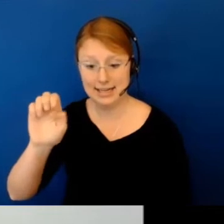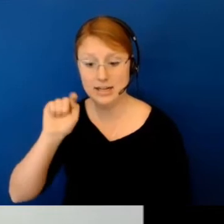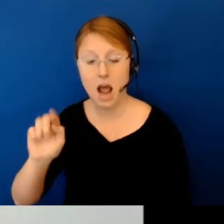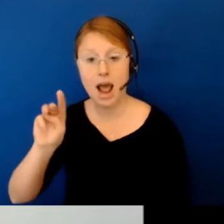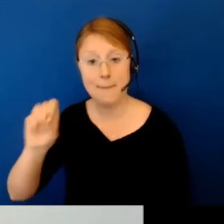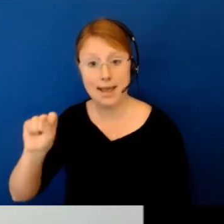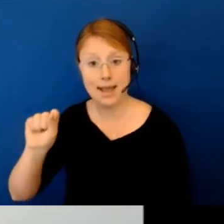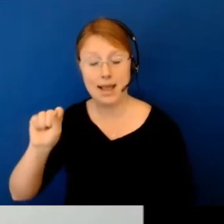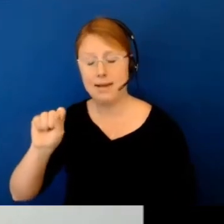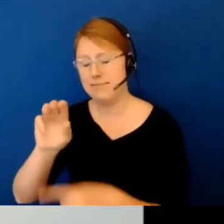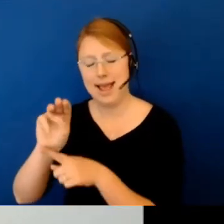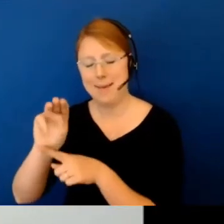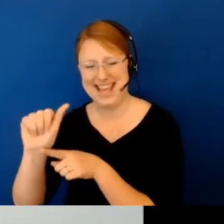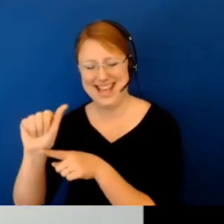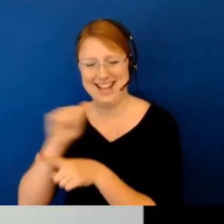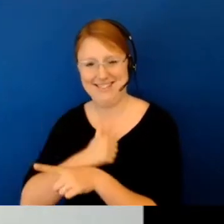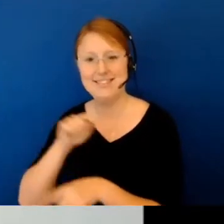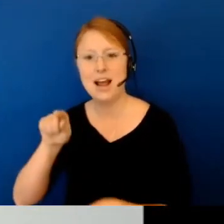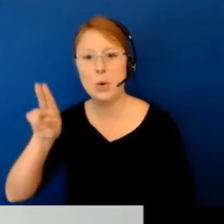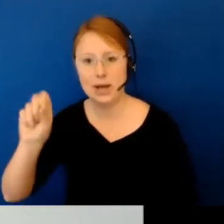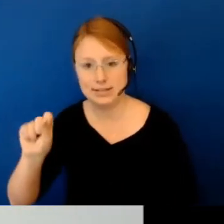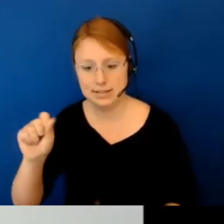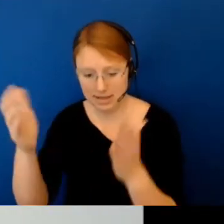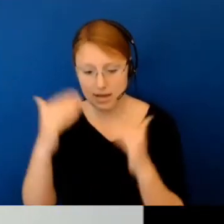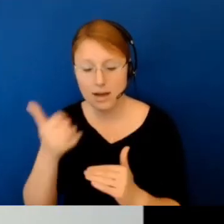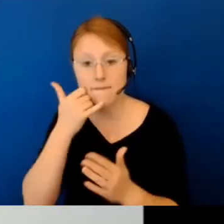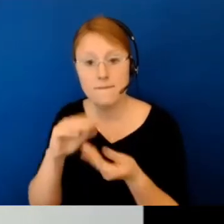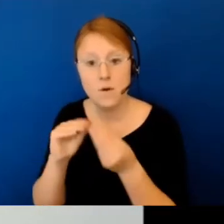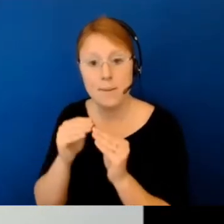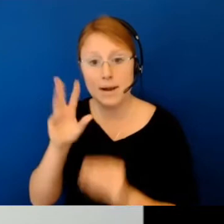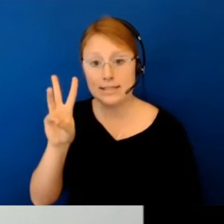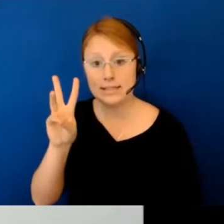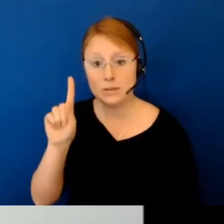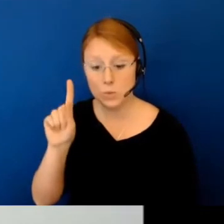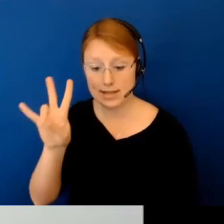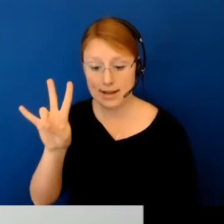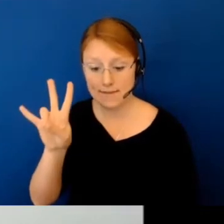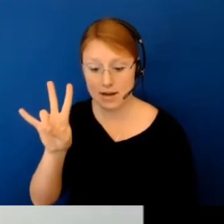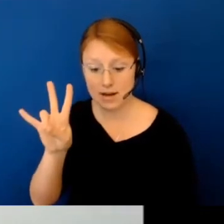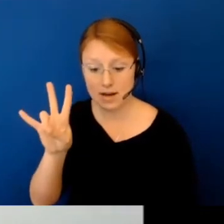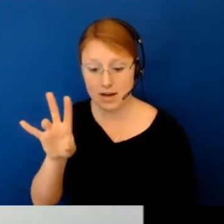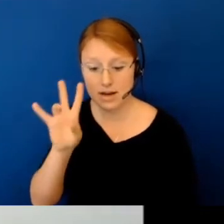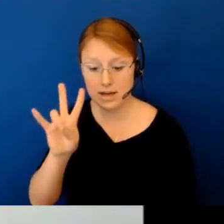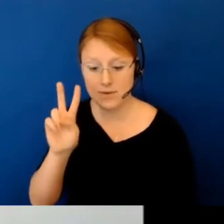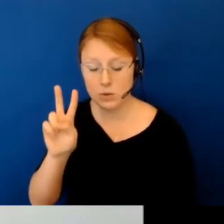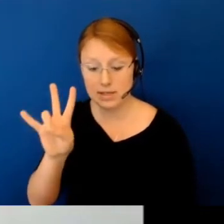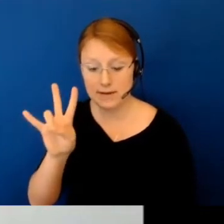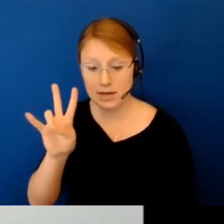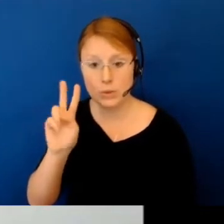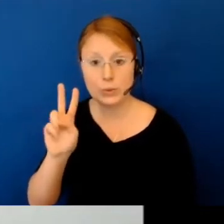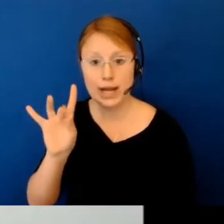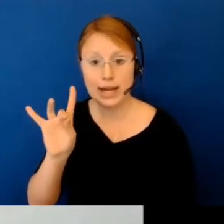617-727-2828. This information will be made available again at the end of today's video. When you contact